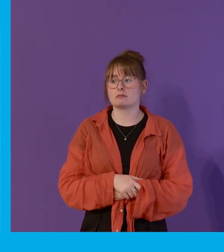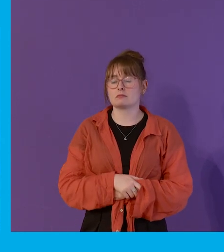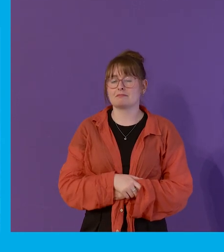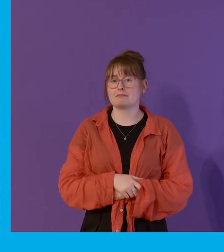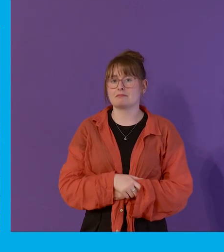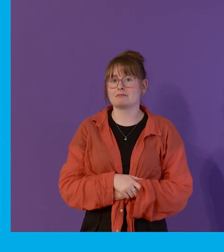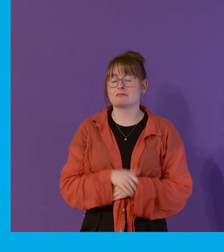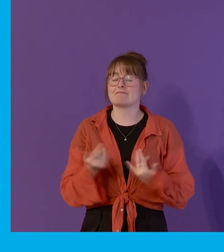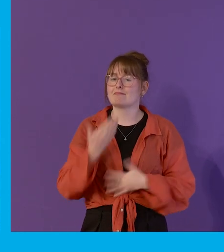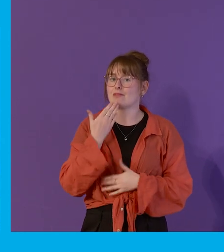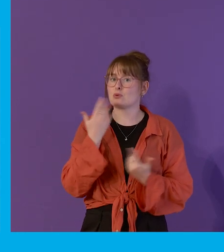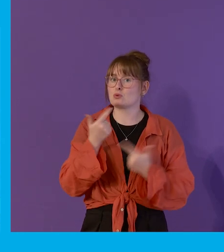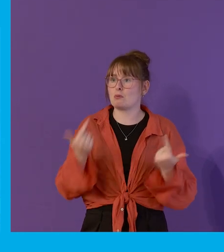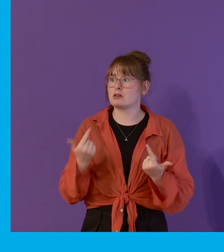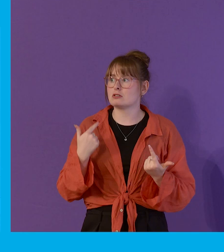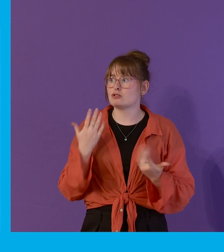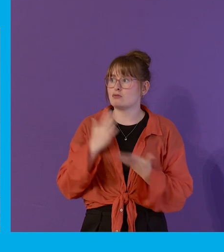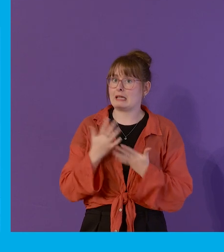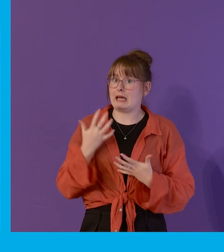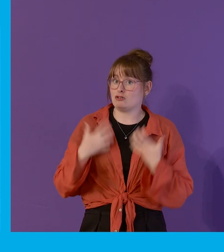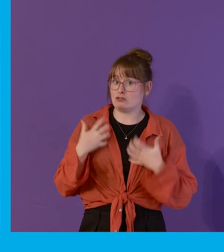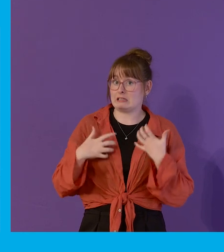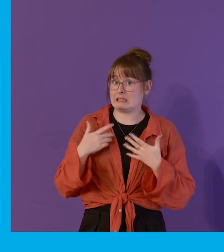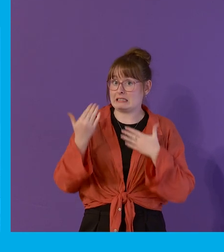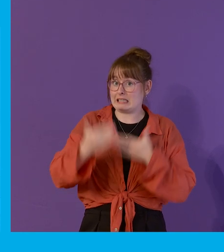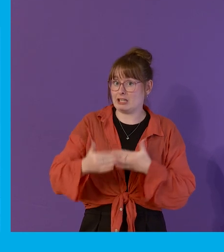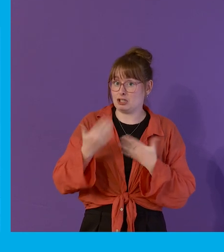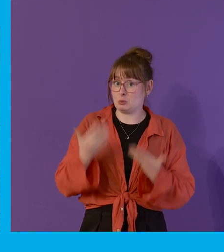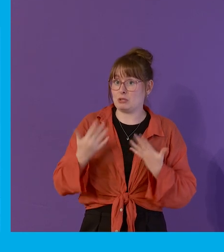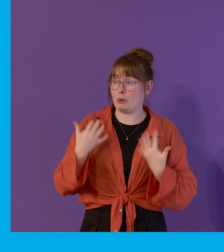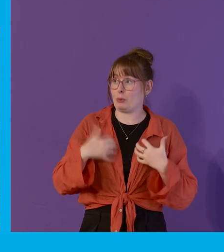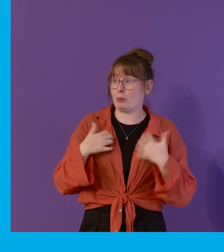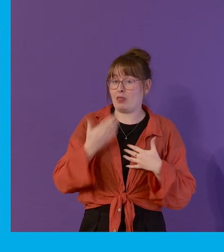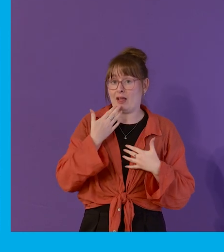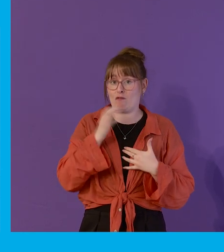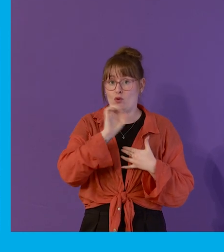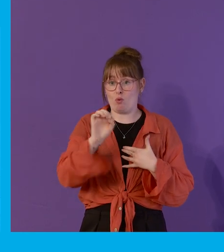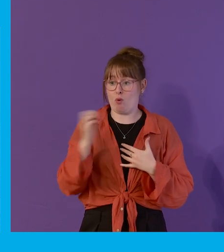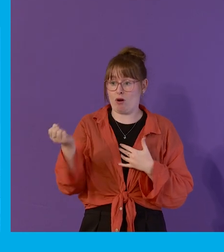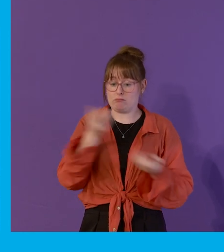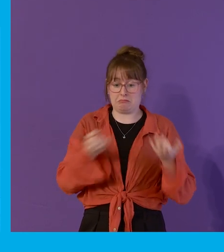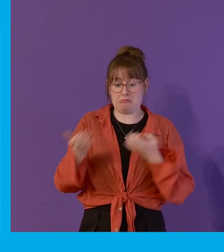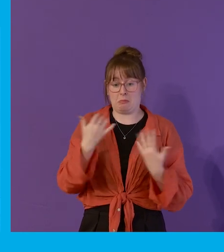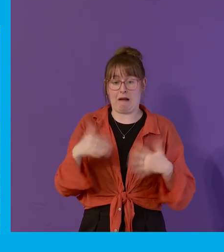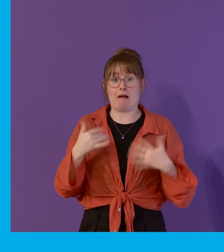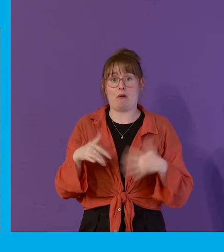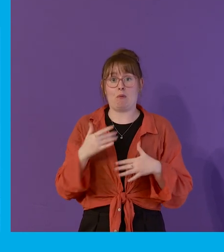you very much, and it's been a really, really interesting session, so thank you all for your contribution. And there seems to be a lot